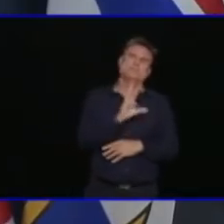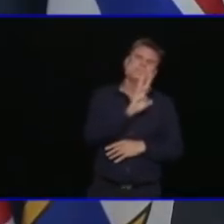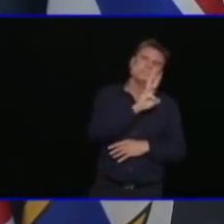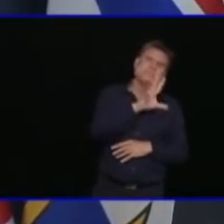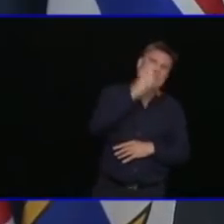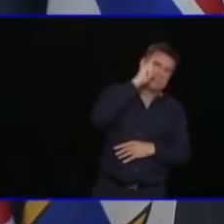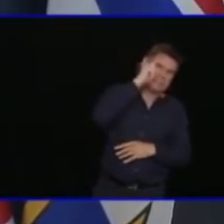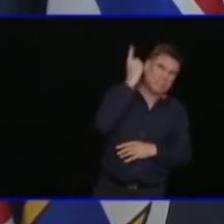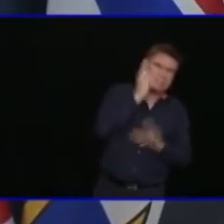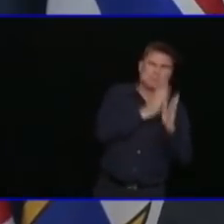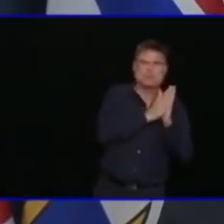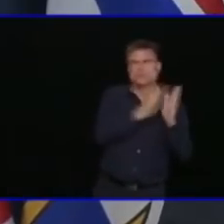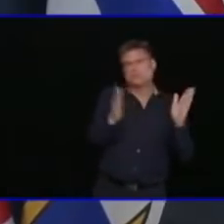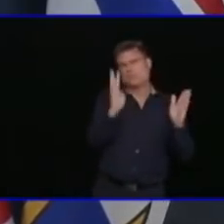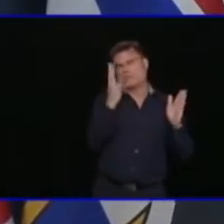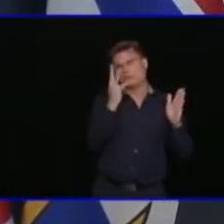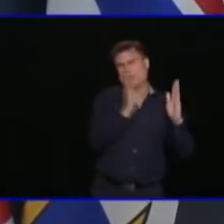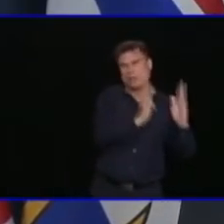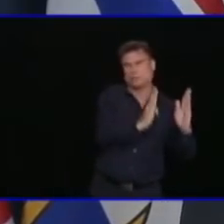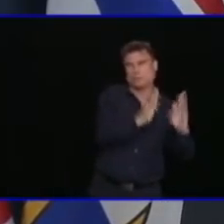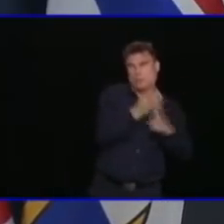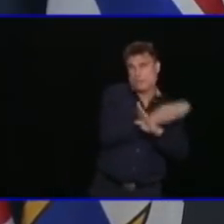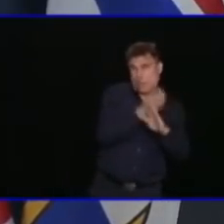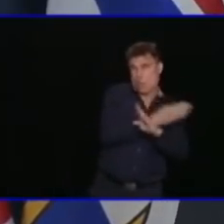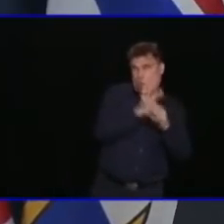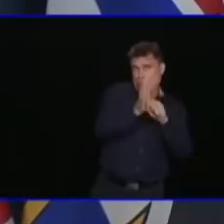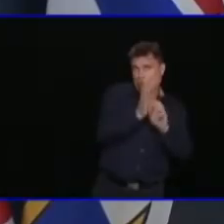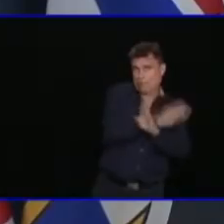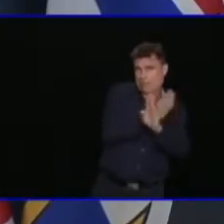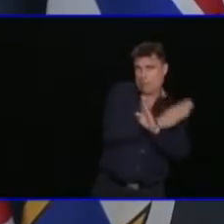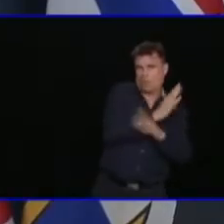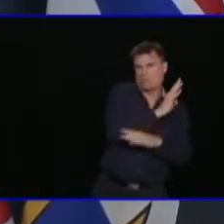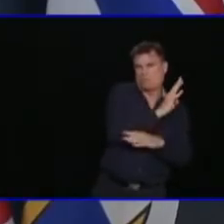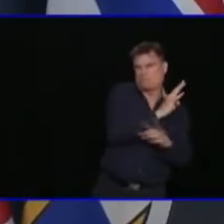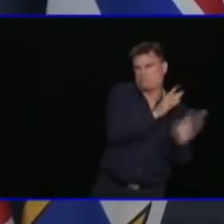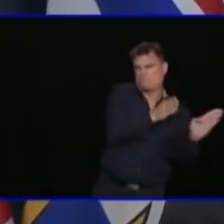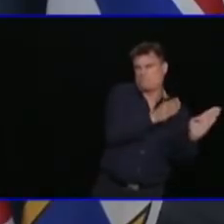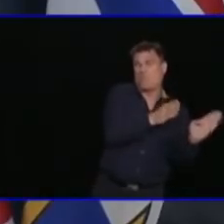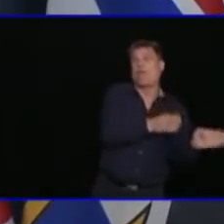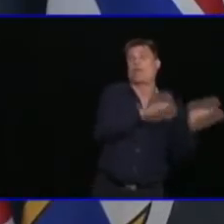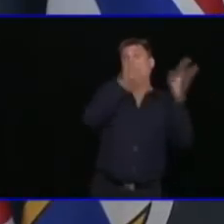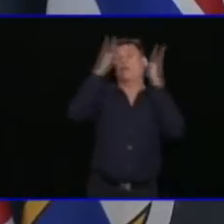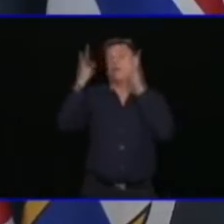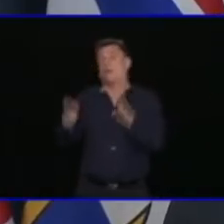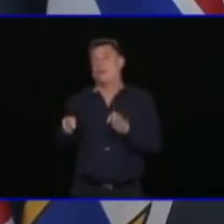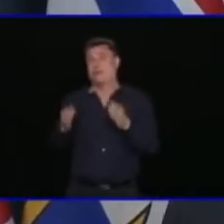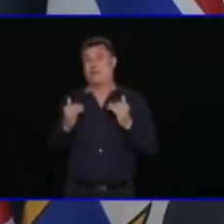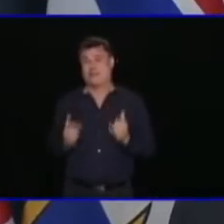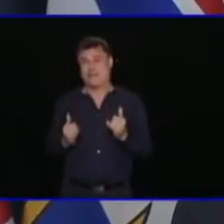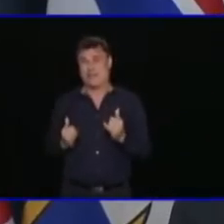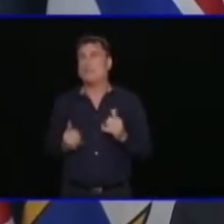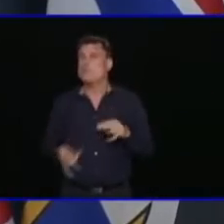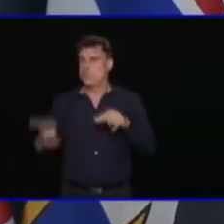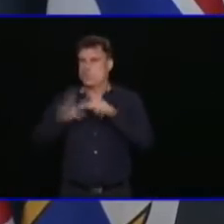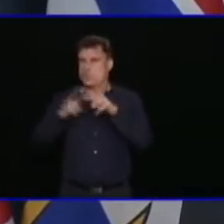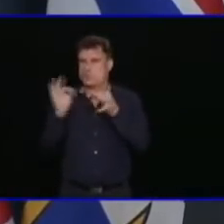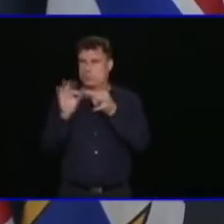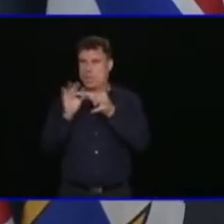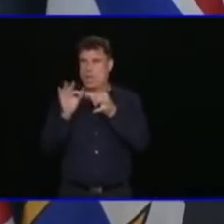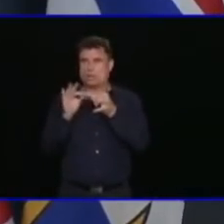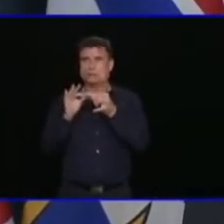$2.20 to $9.65. And recent analysis has seen that drop the top part of that number, it's still $2.20